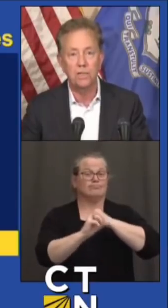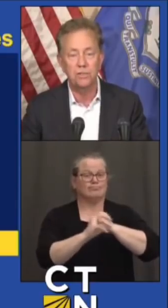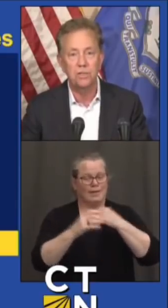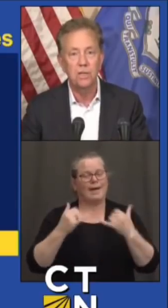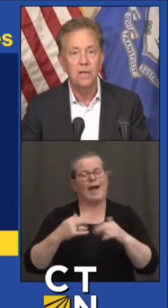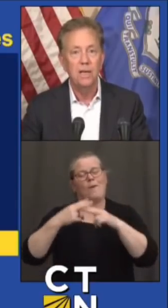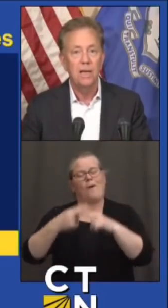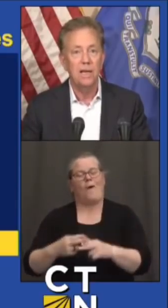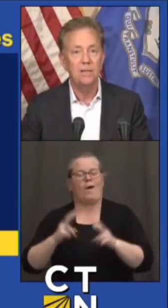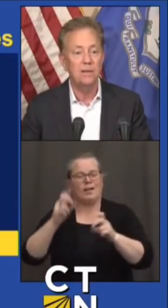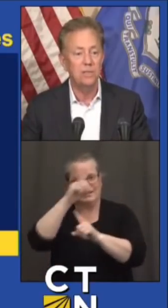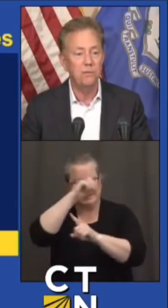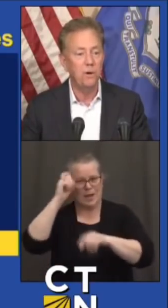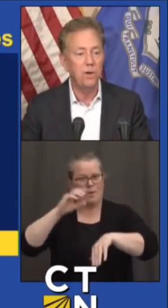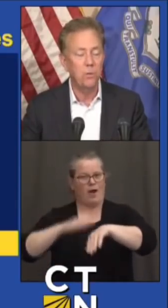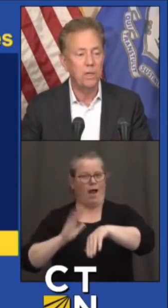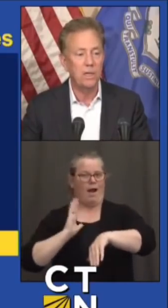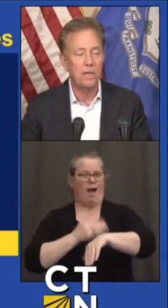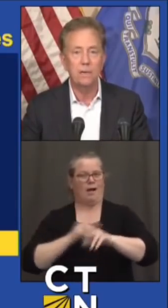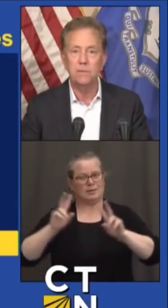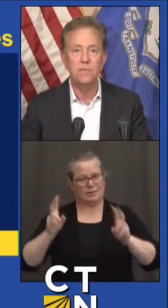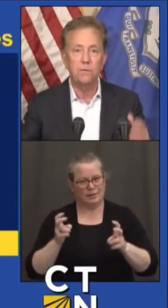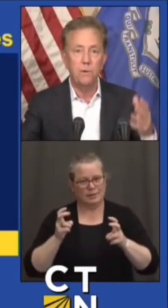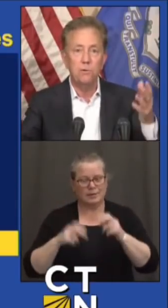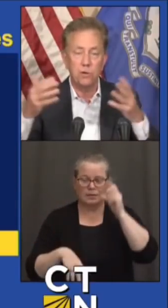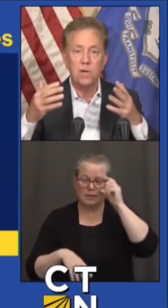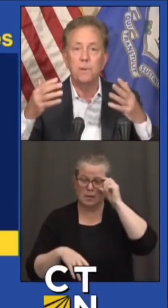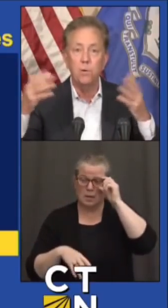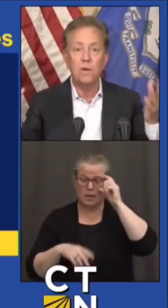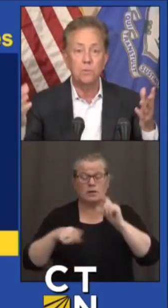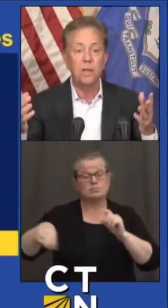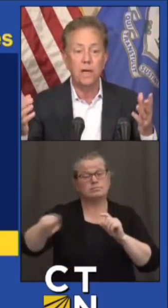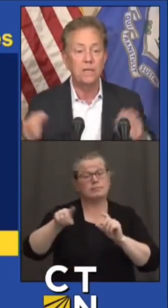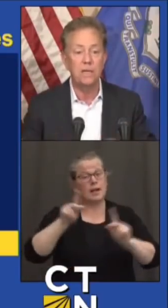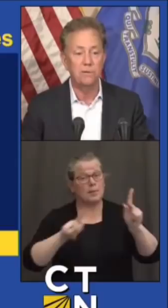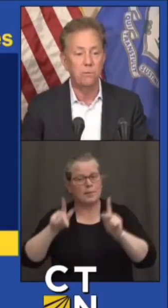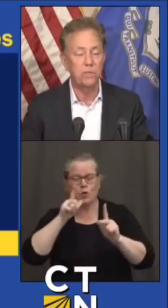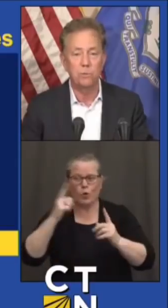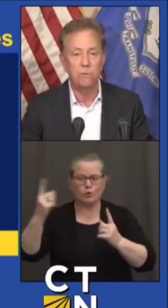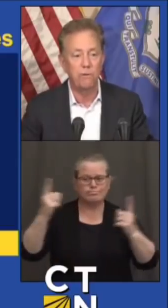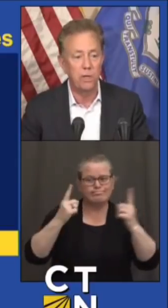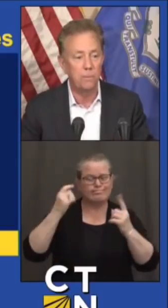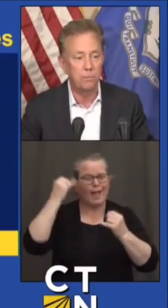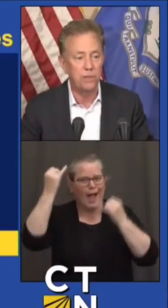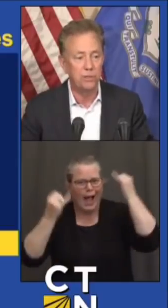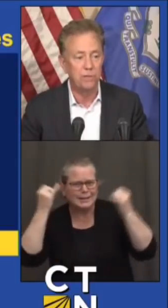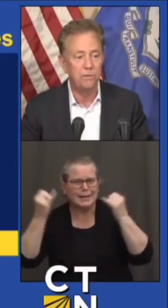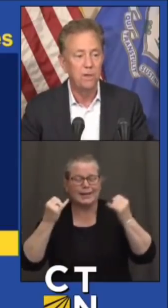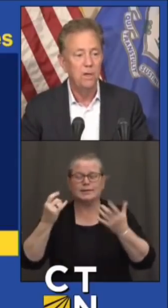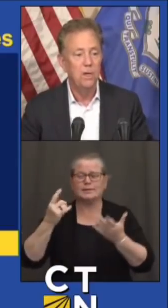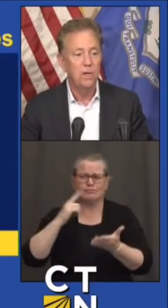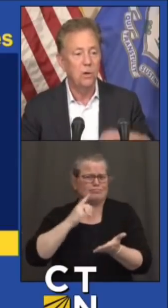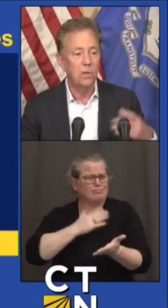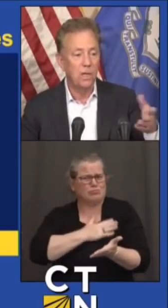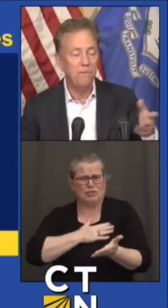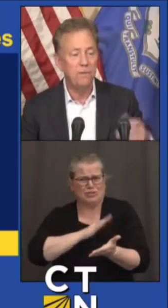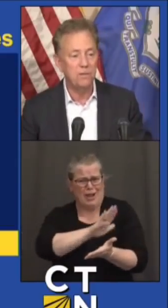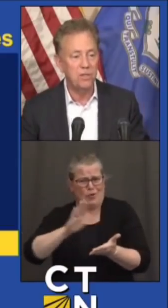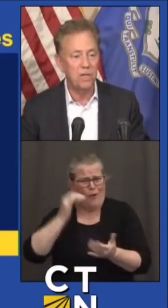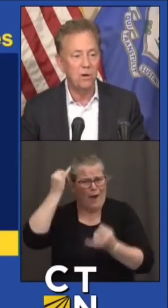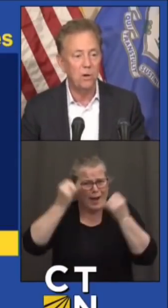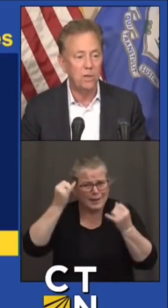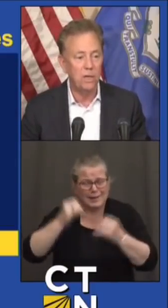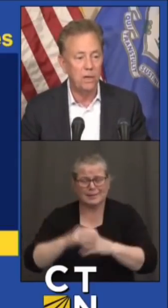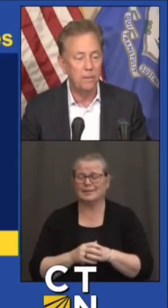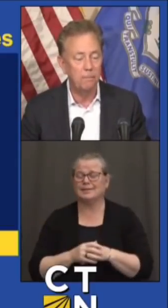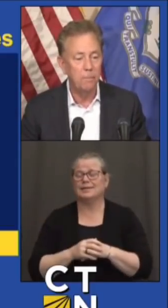on Us. And just very quickly, these are folks who are coming to us with ideas for which we're really appreciative. You know, on the left, you